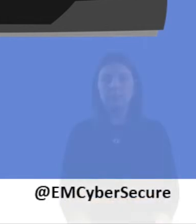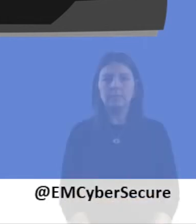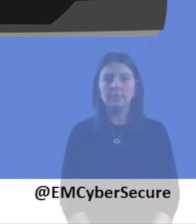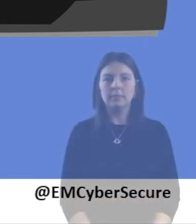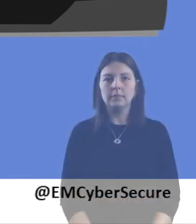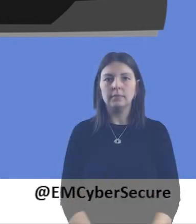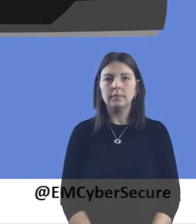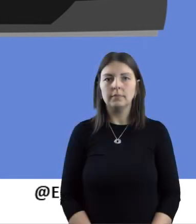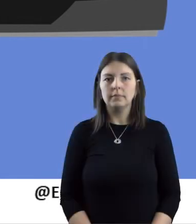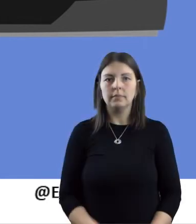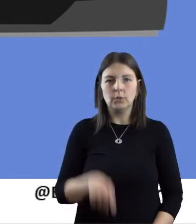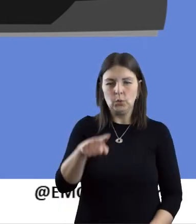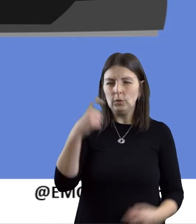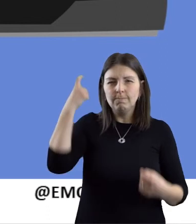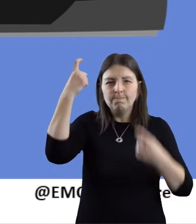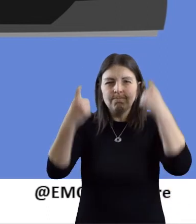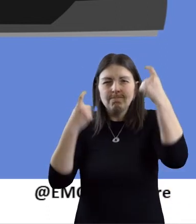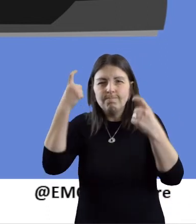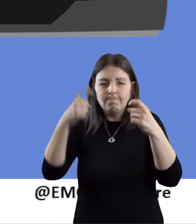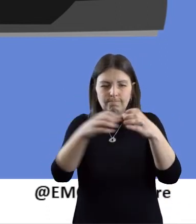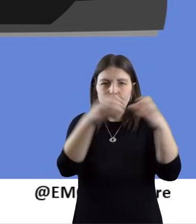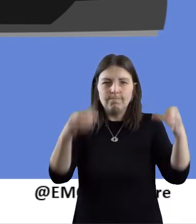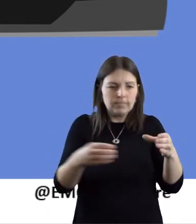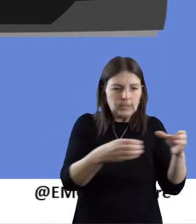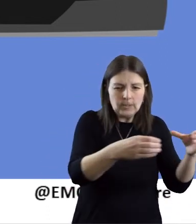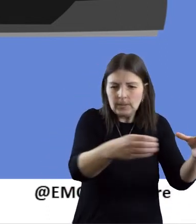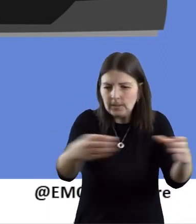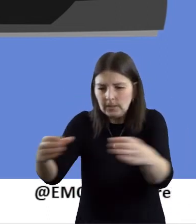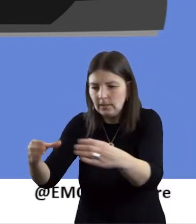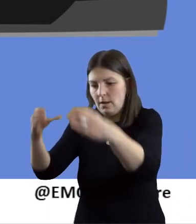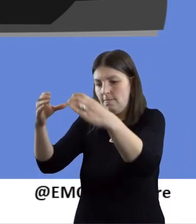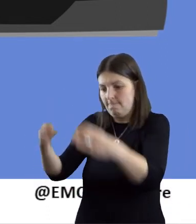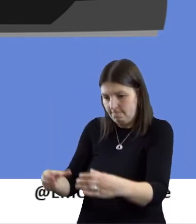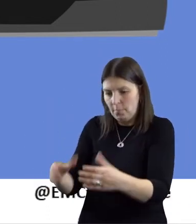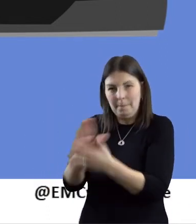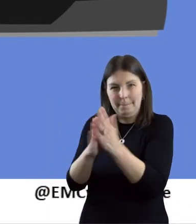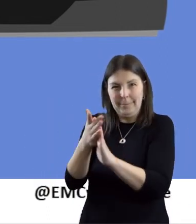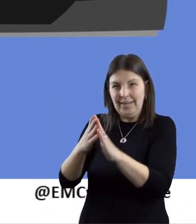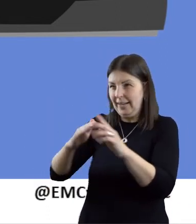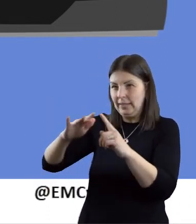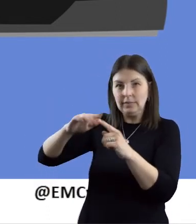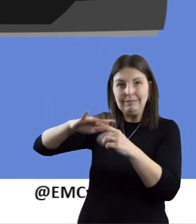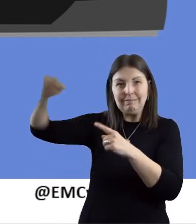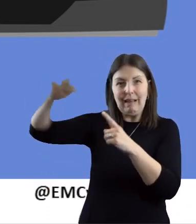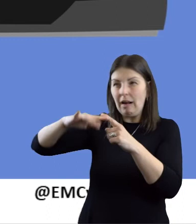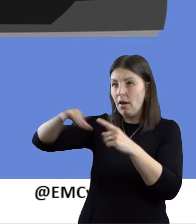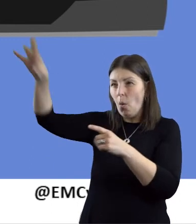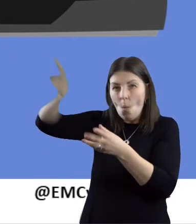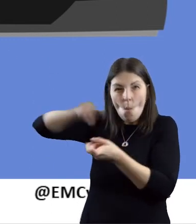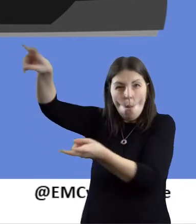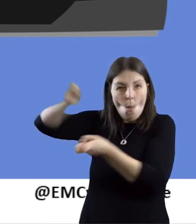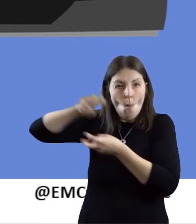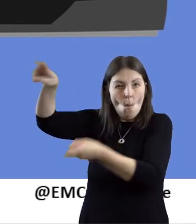Most routers will have their wireless access key stamped on the back or the top of the device. Most routers are